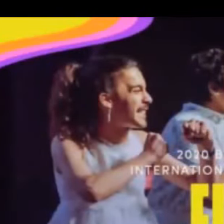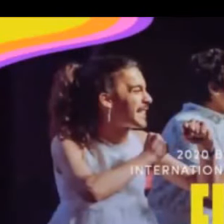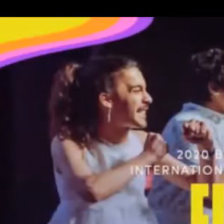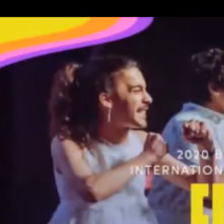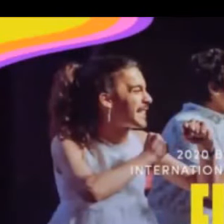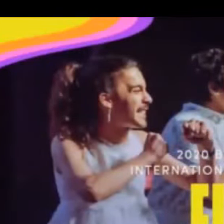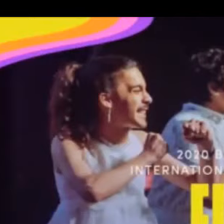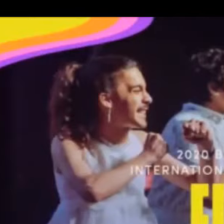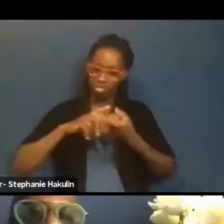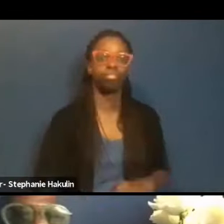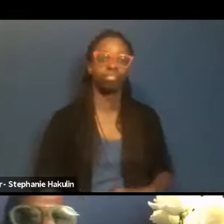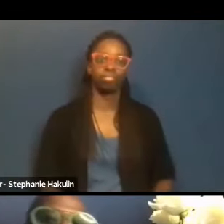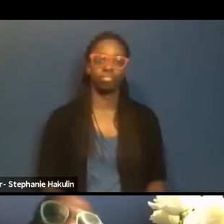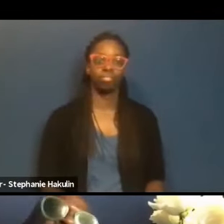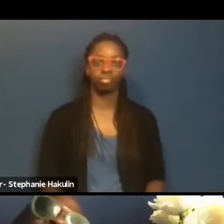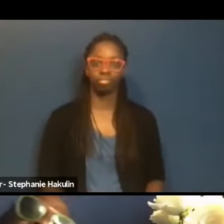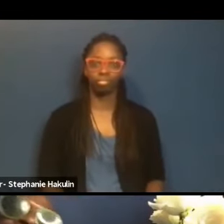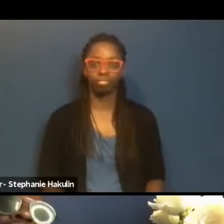Hey.